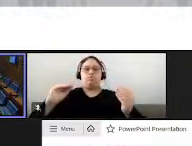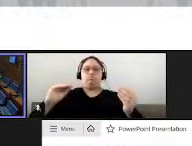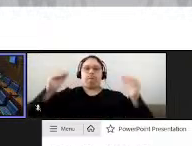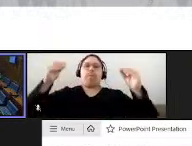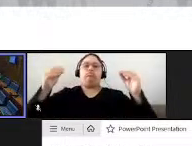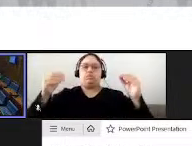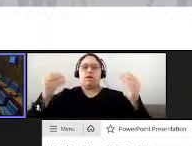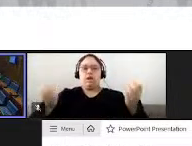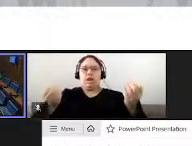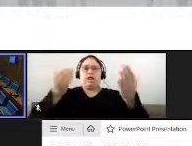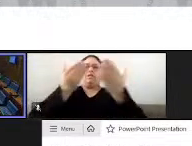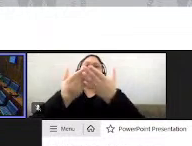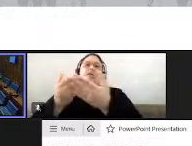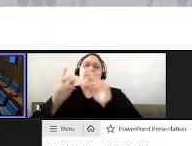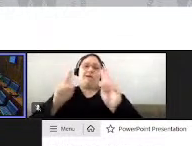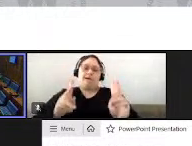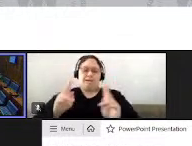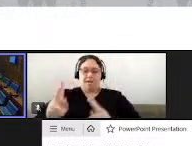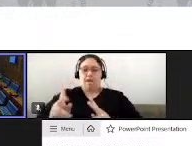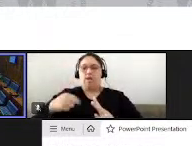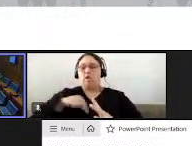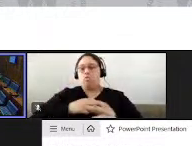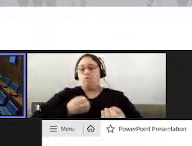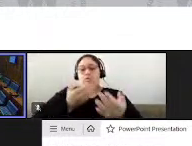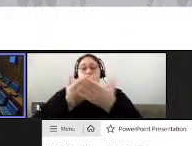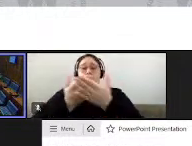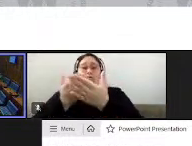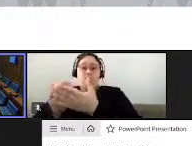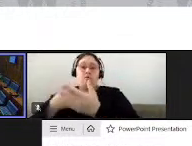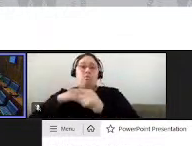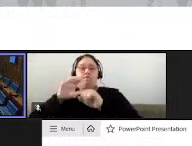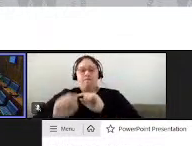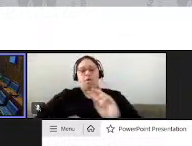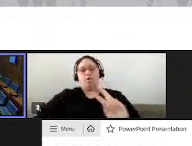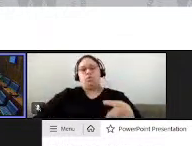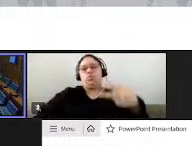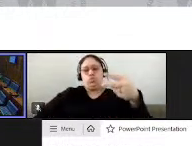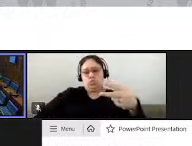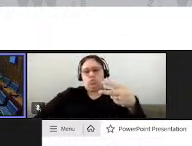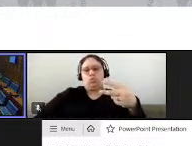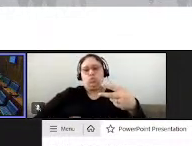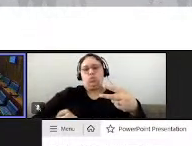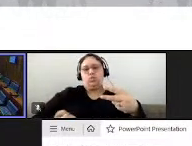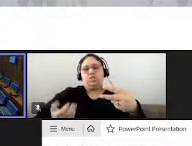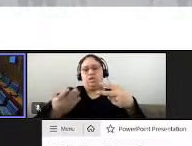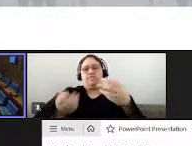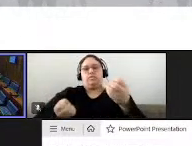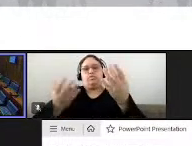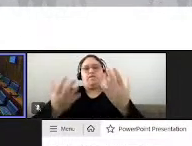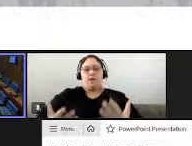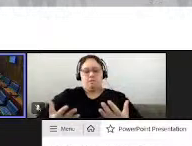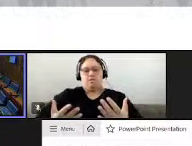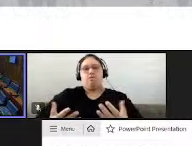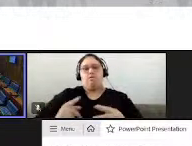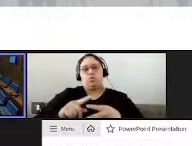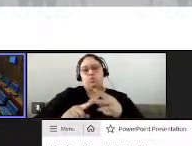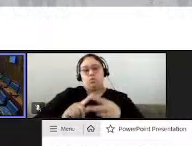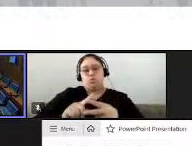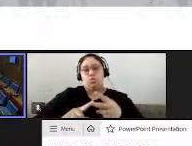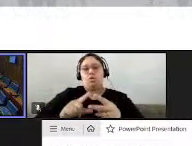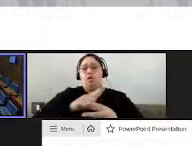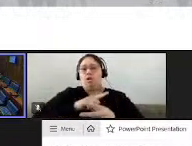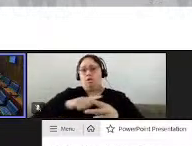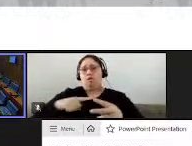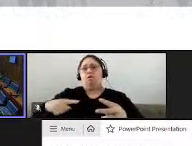go out on tender. We did go out on tender. We did find 2 service providers. It was a